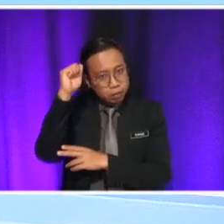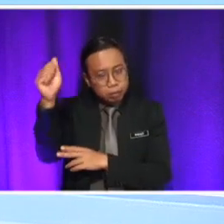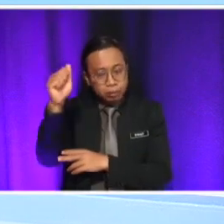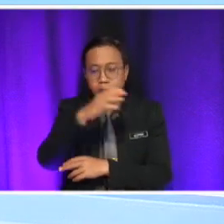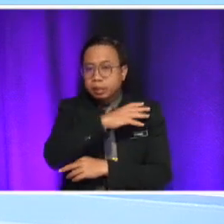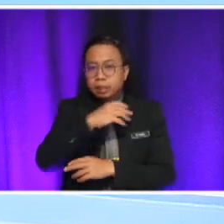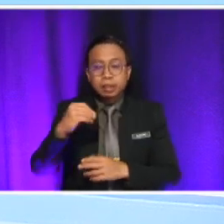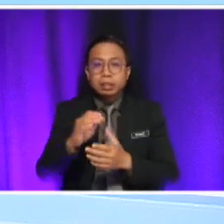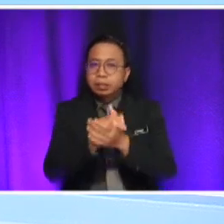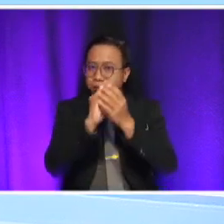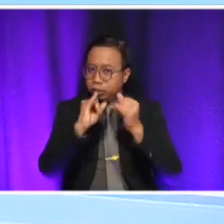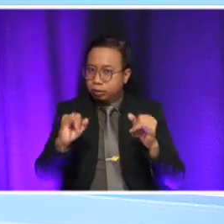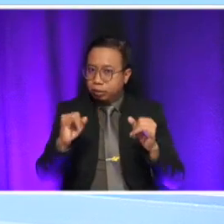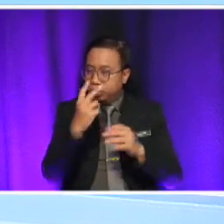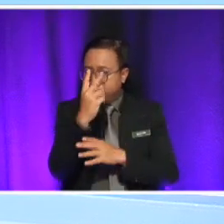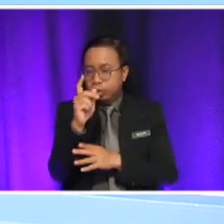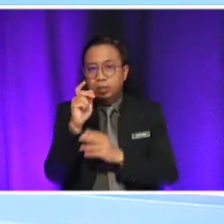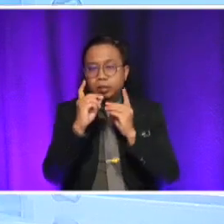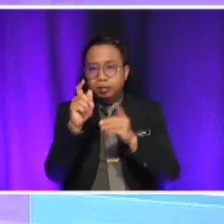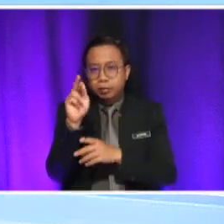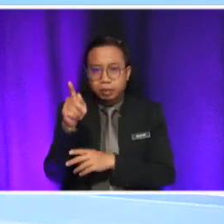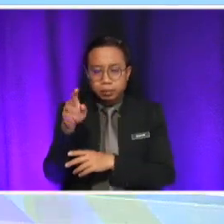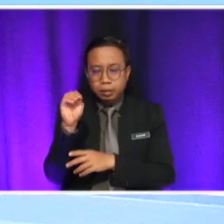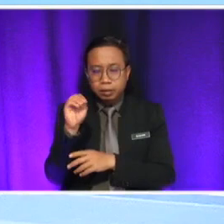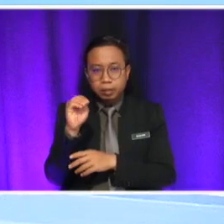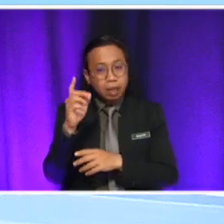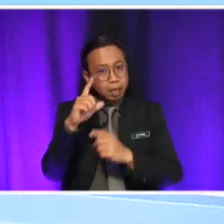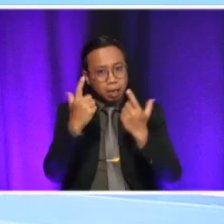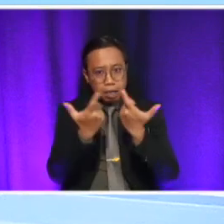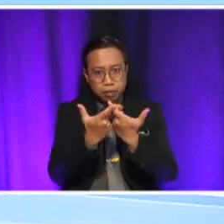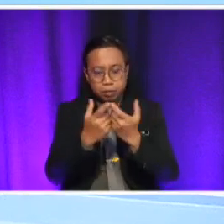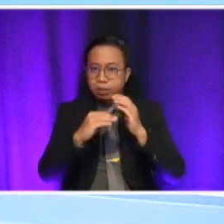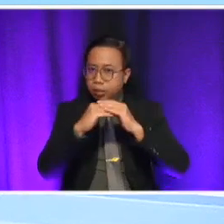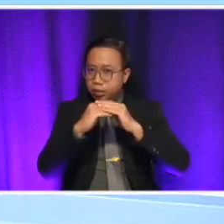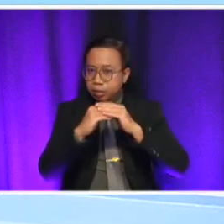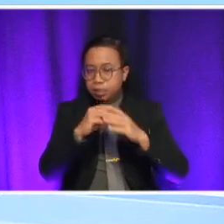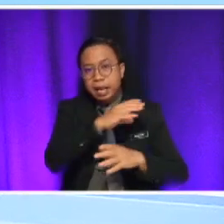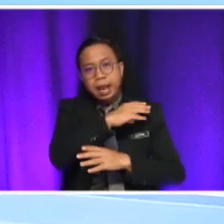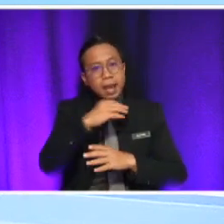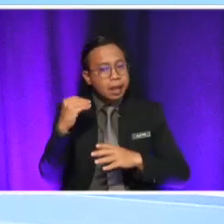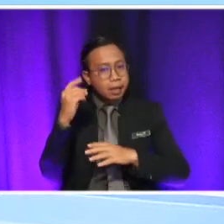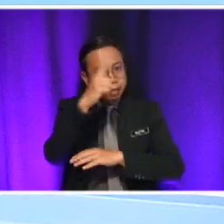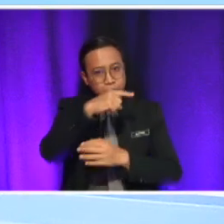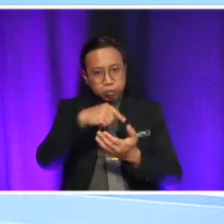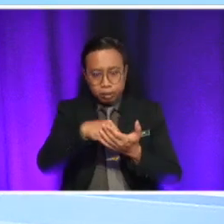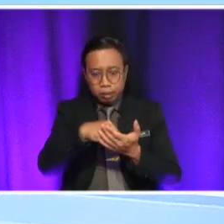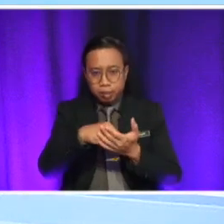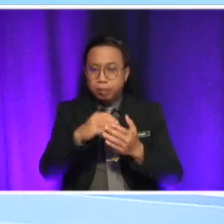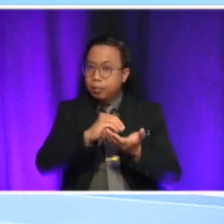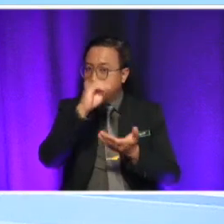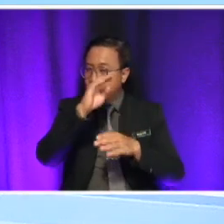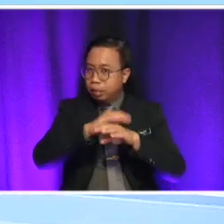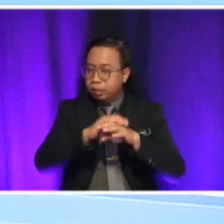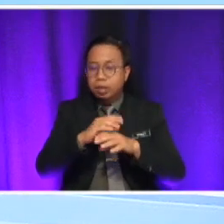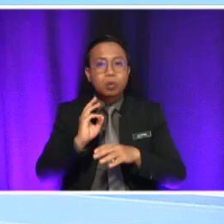And salam sejahtera. You're watching EduwebTV KPM for today's class Bahasa Inggeris. And today for slot Menengah Atas,